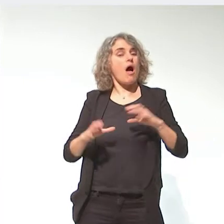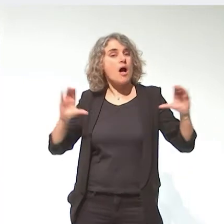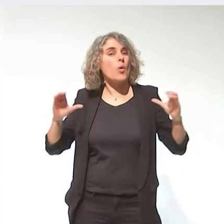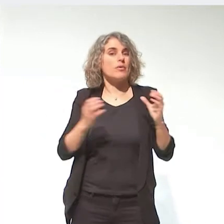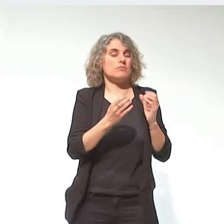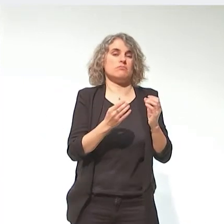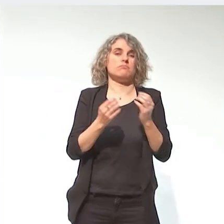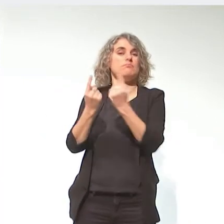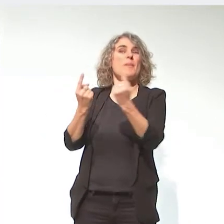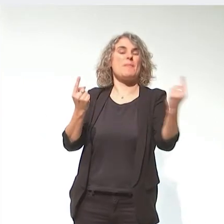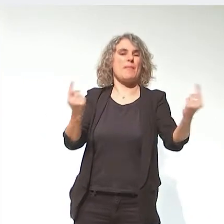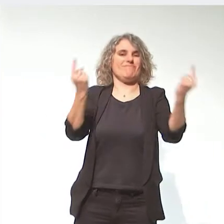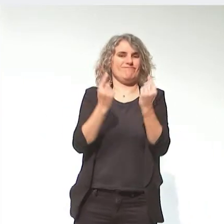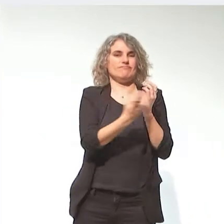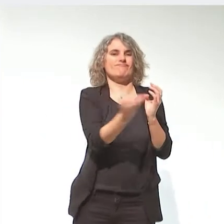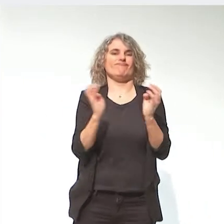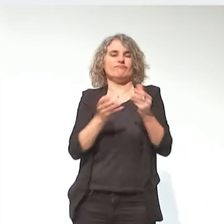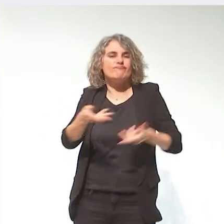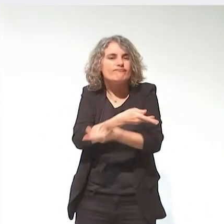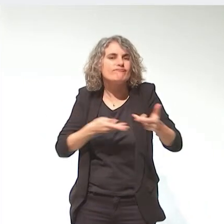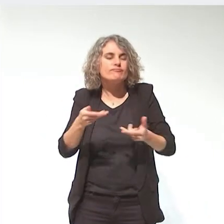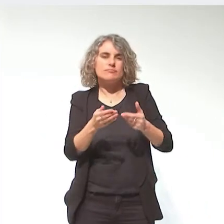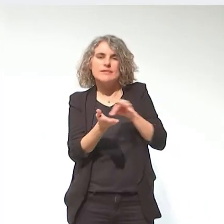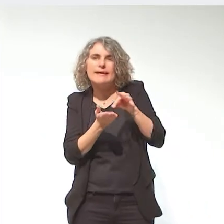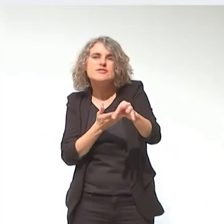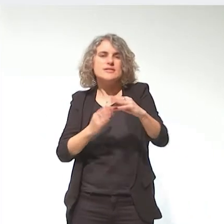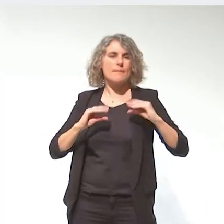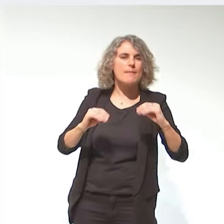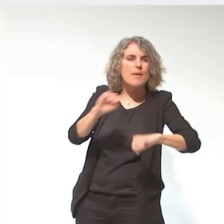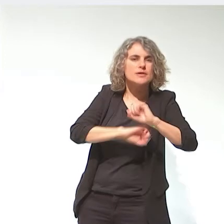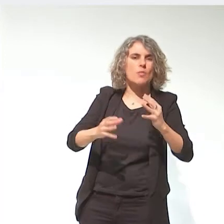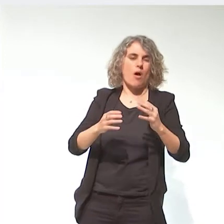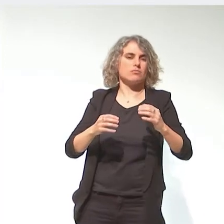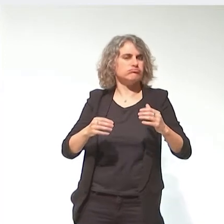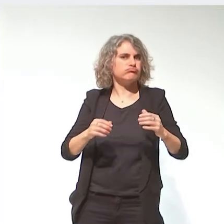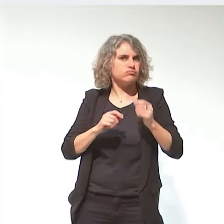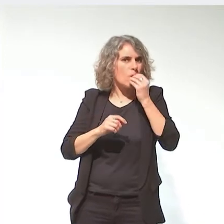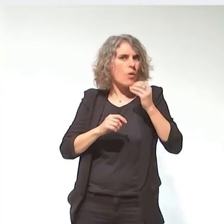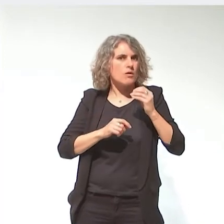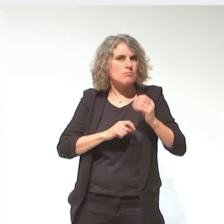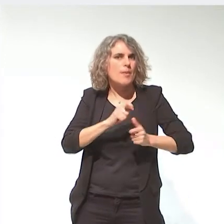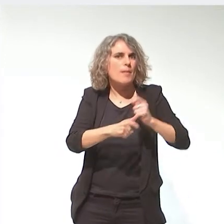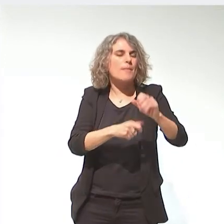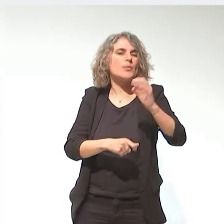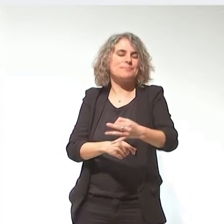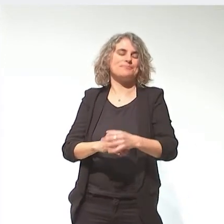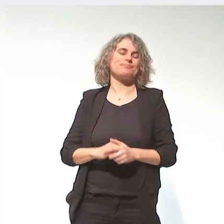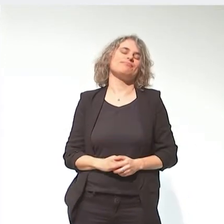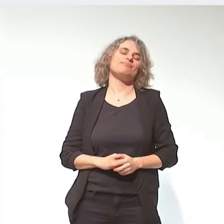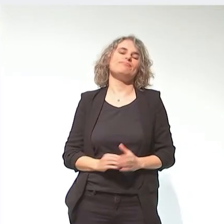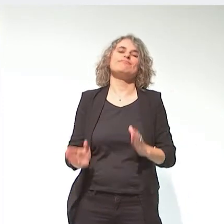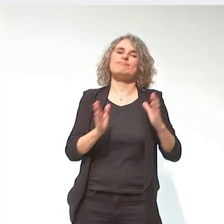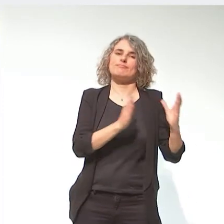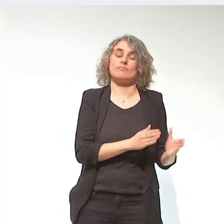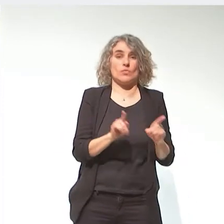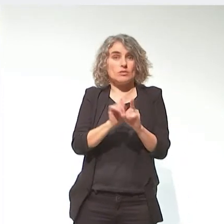strategy's implementation internally. And finally, to achieve results, we will keep promoting the use of